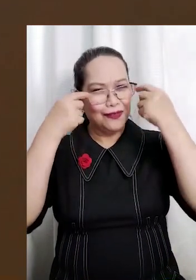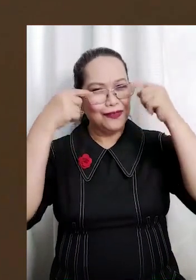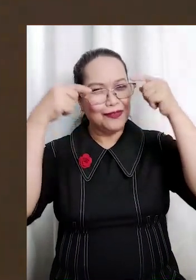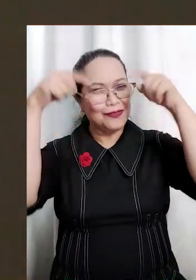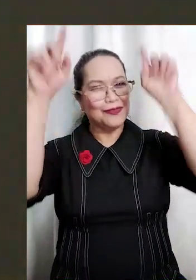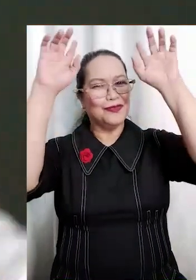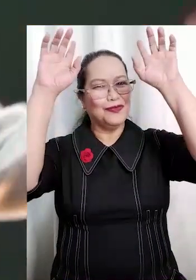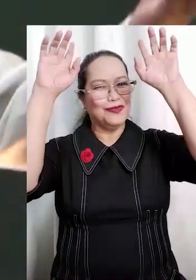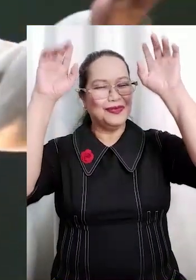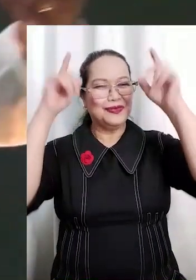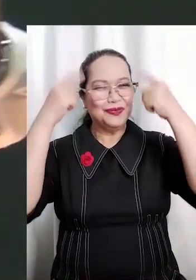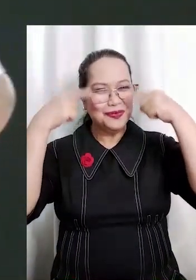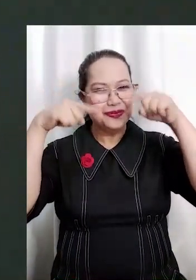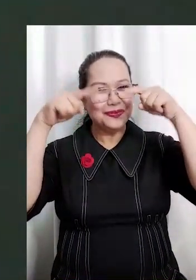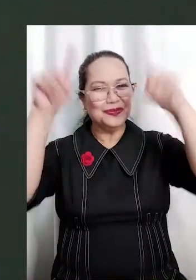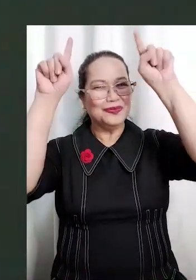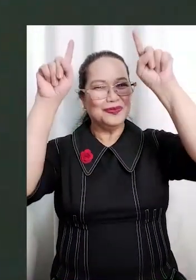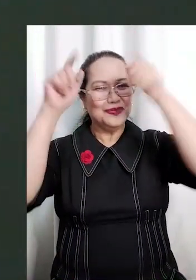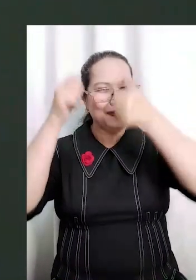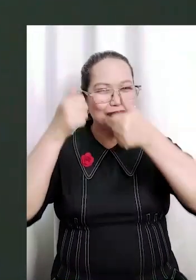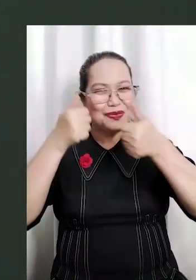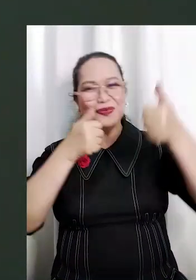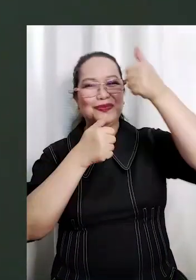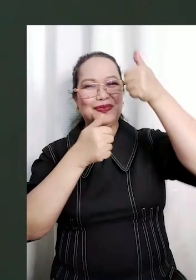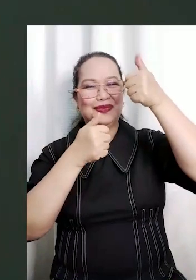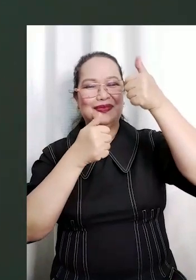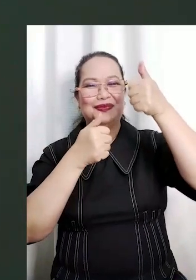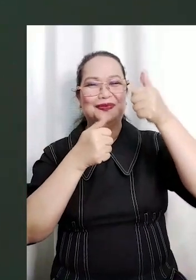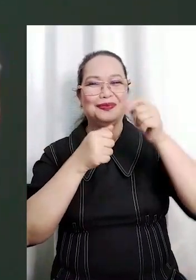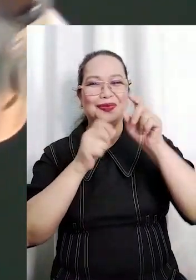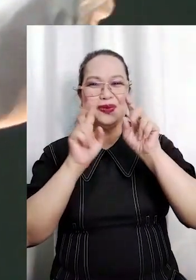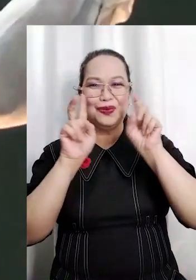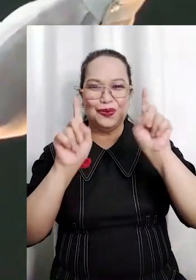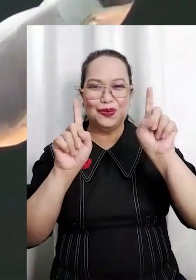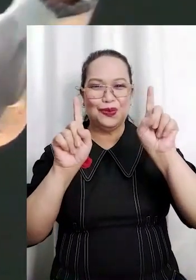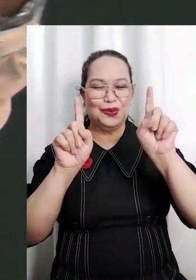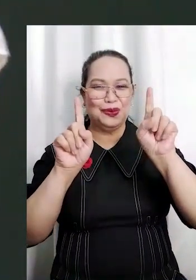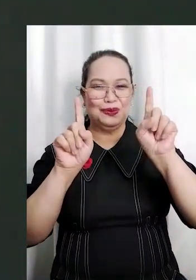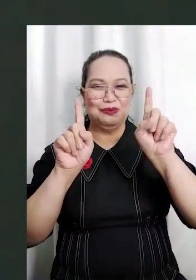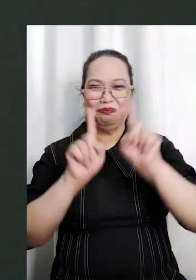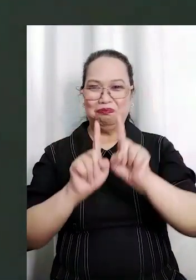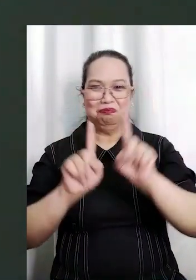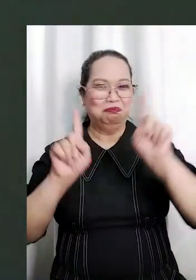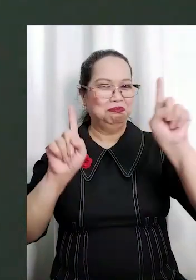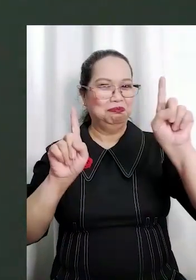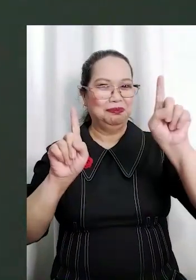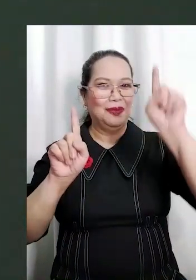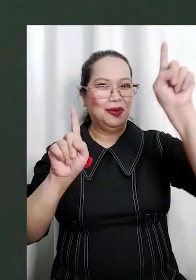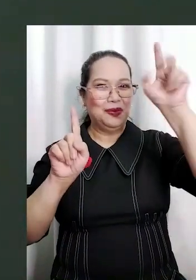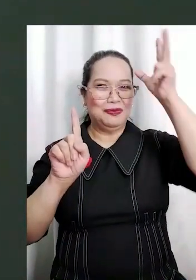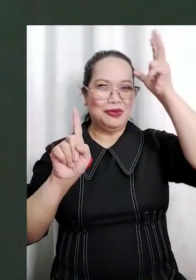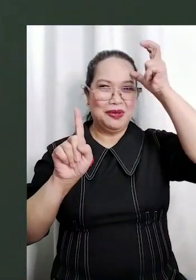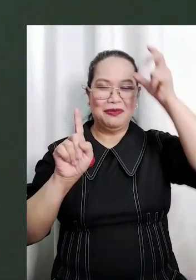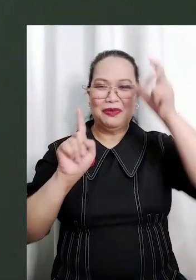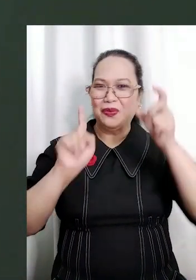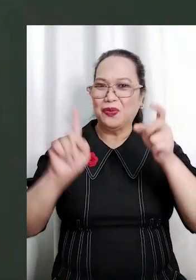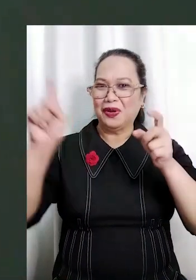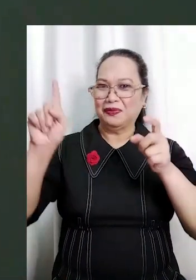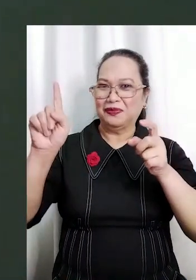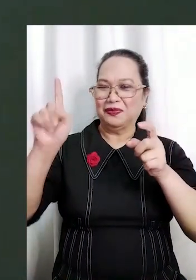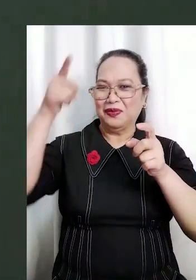abundantly." Two different outcomes coming from two different sources,